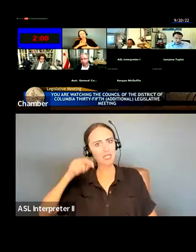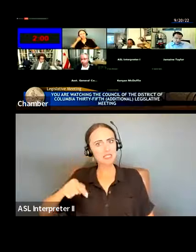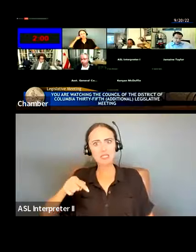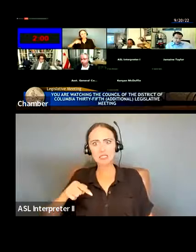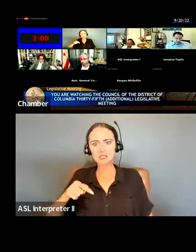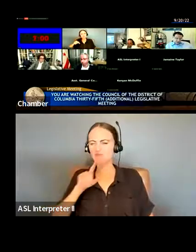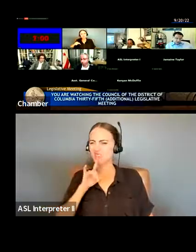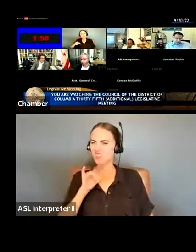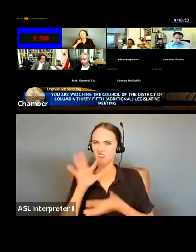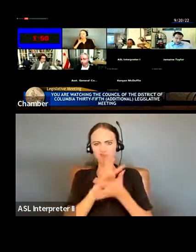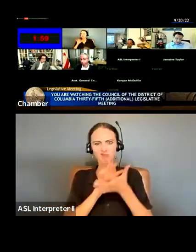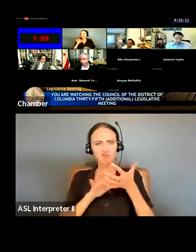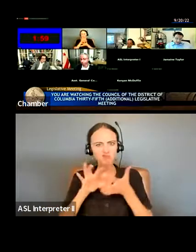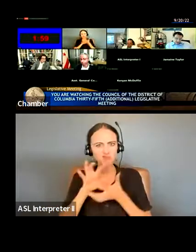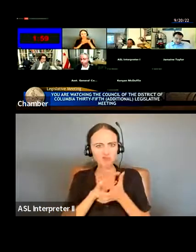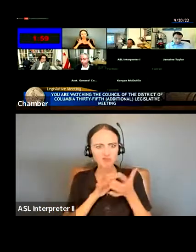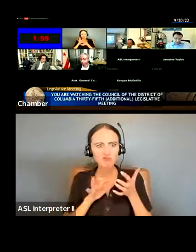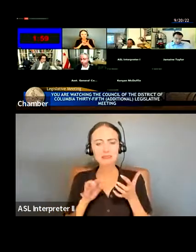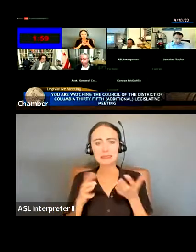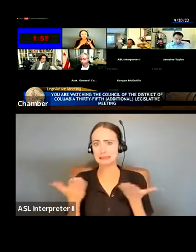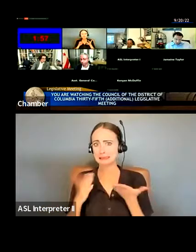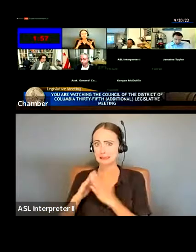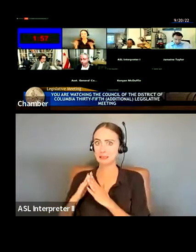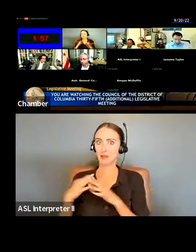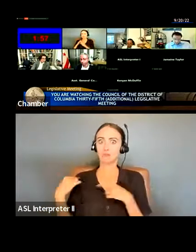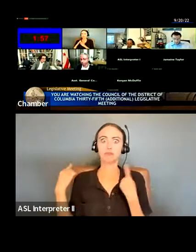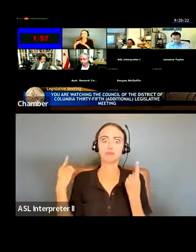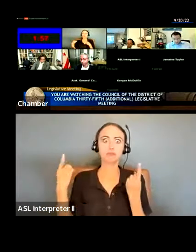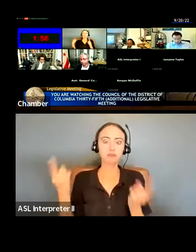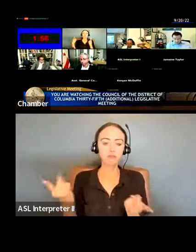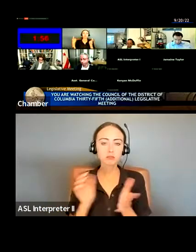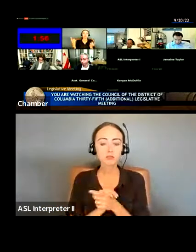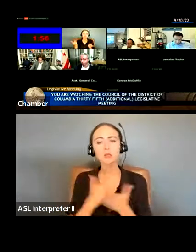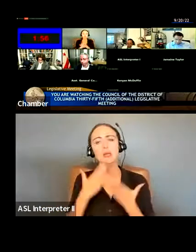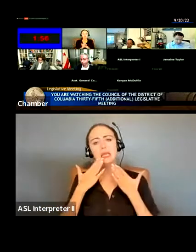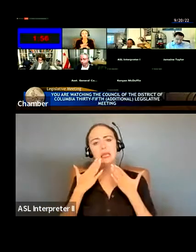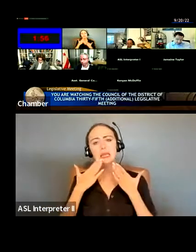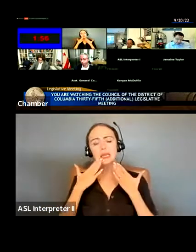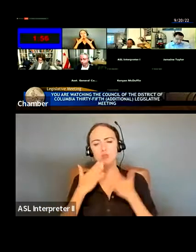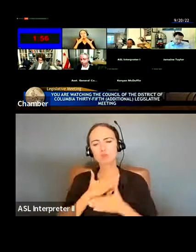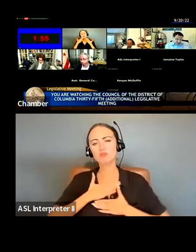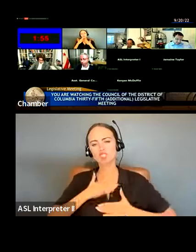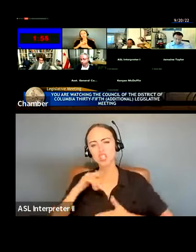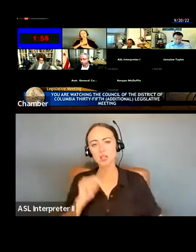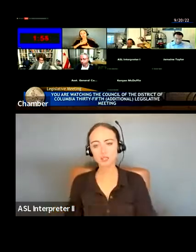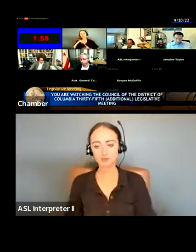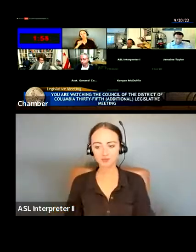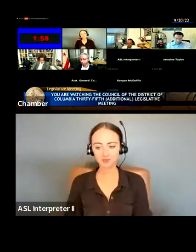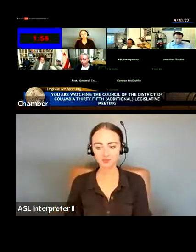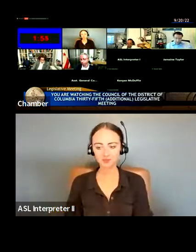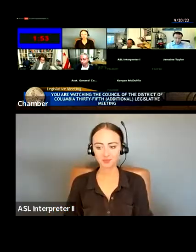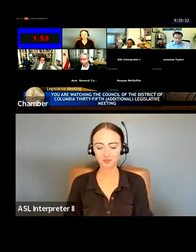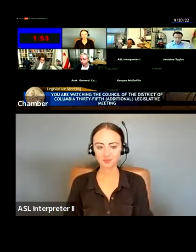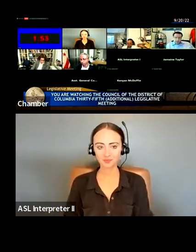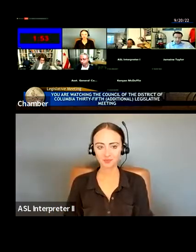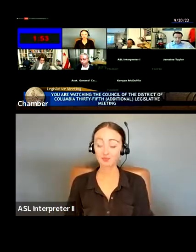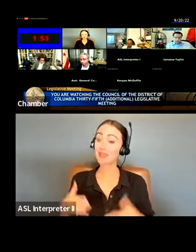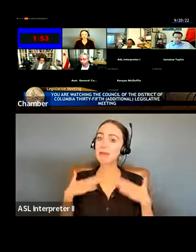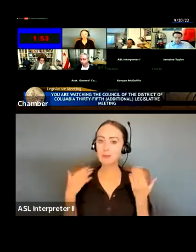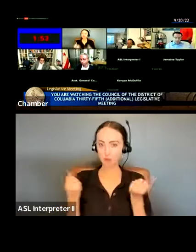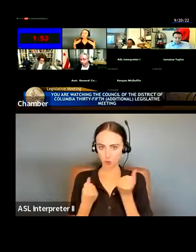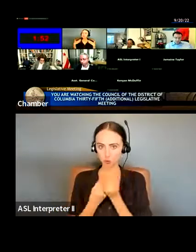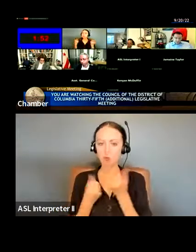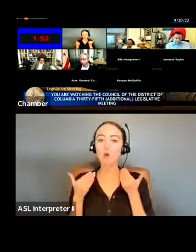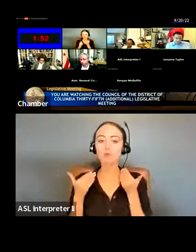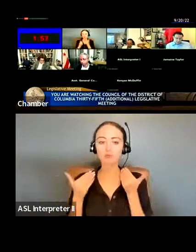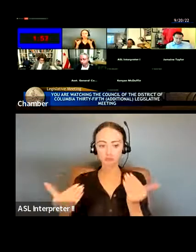extremely confusing in the city for a long time. So thank you for that. I appreciate it. And I'm happy to support the